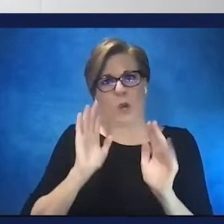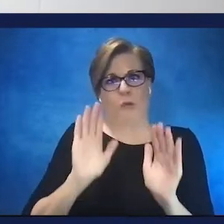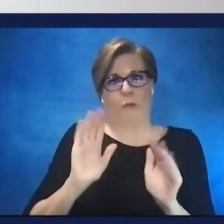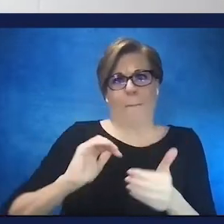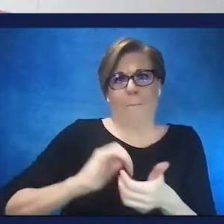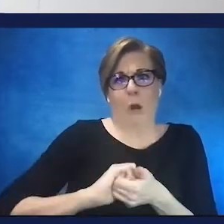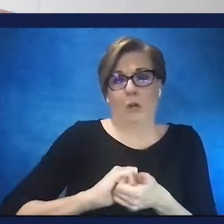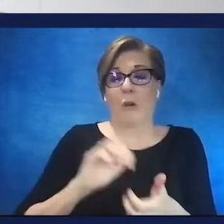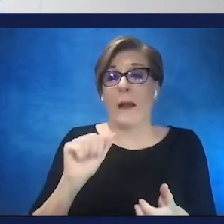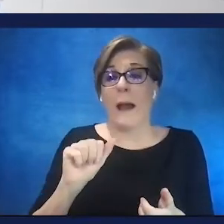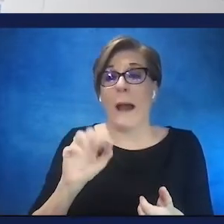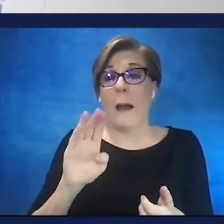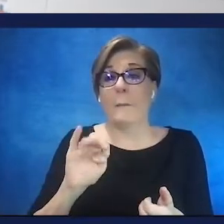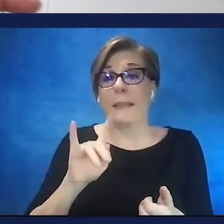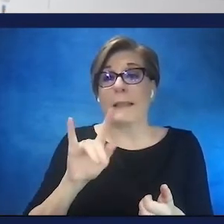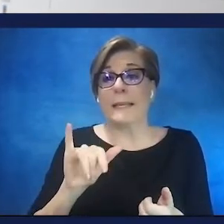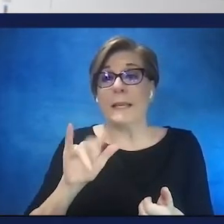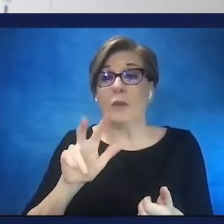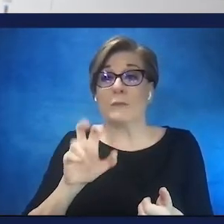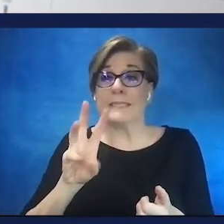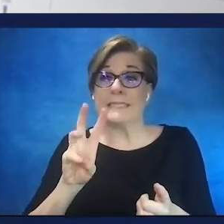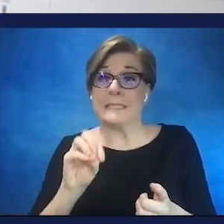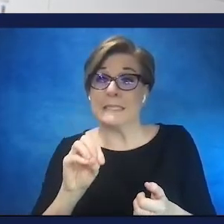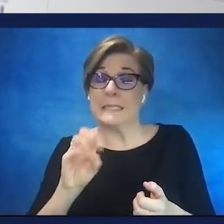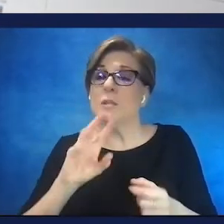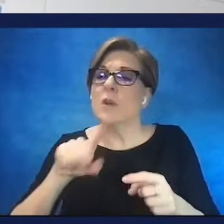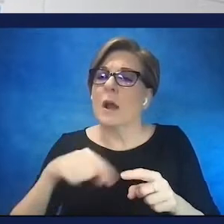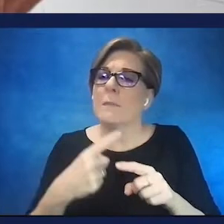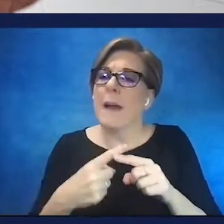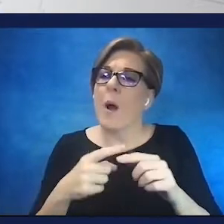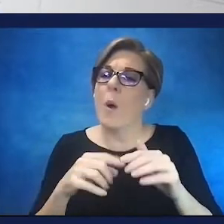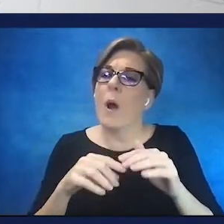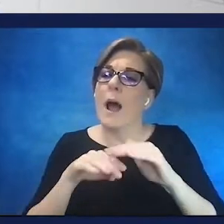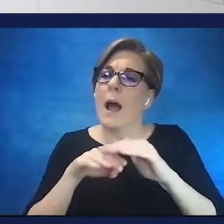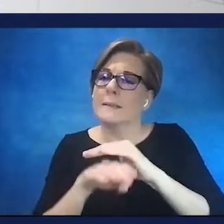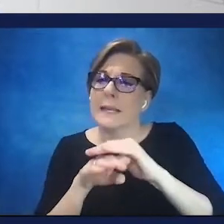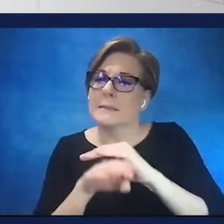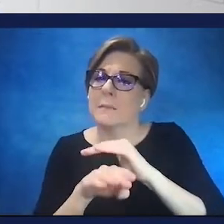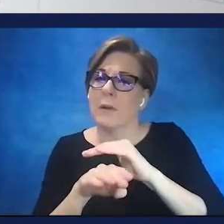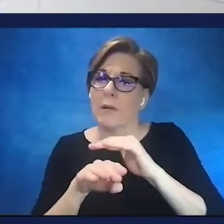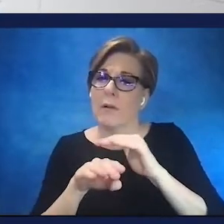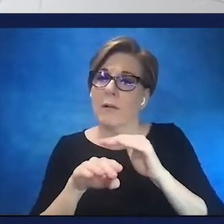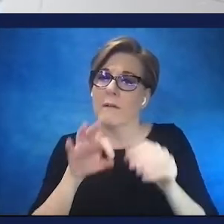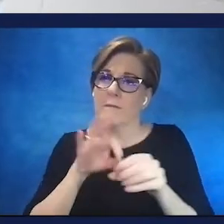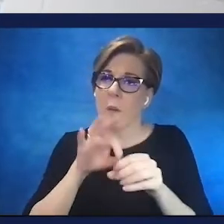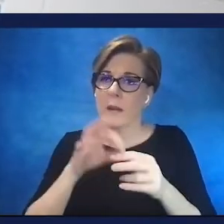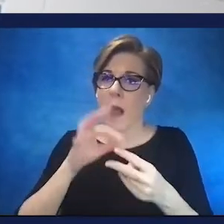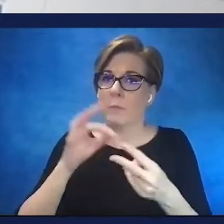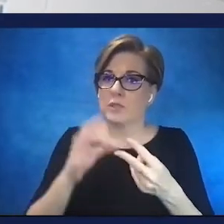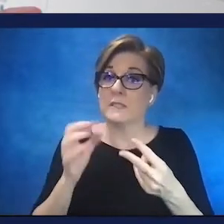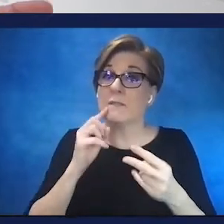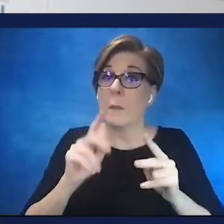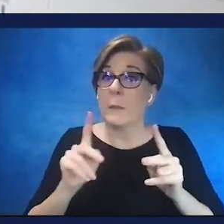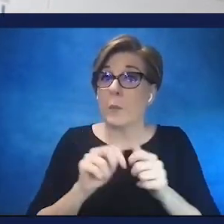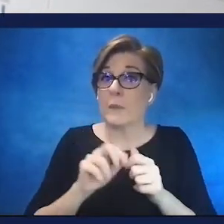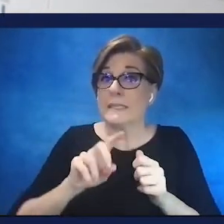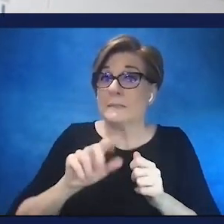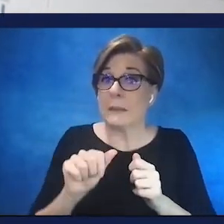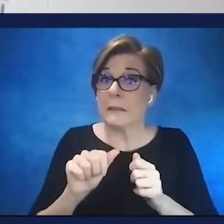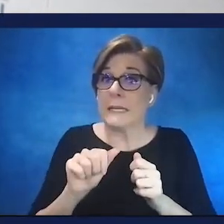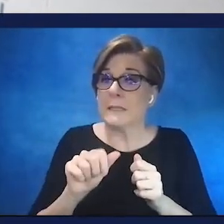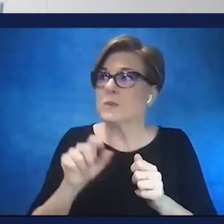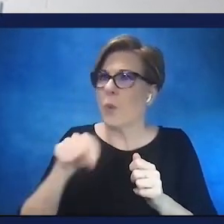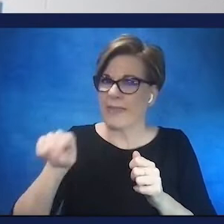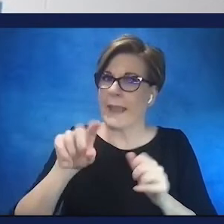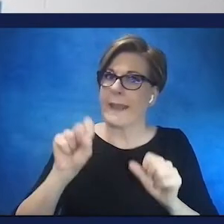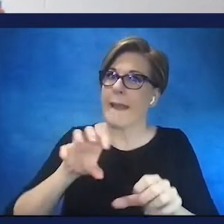of our great partners, Ability 360, to talk about some of the accessible voting options that voters with disabilities would have to be able to participate